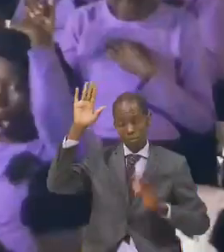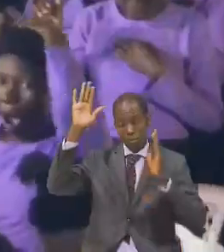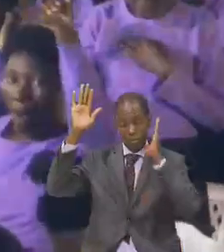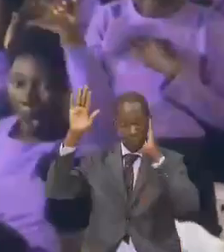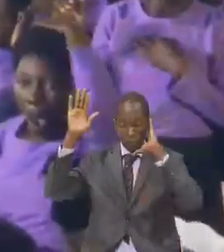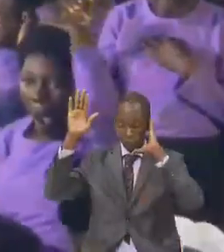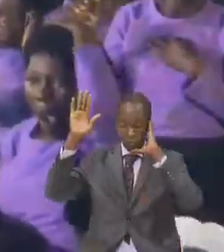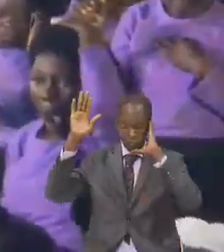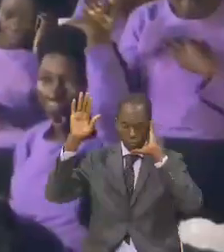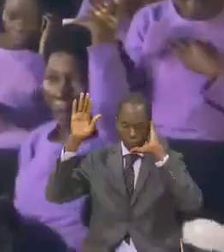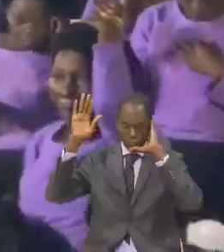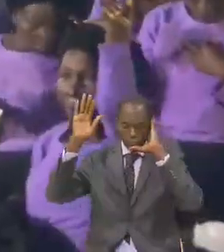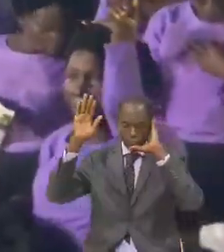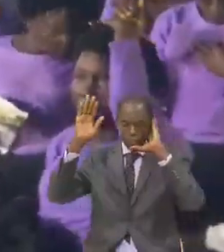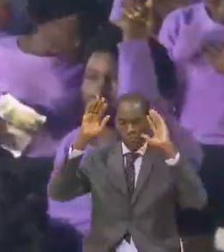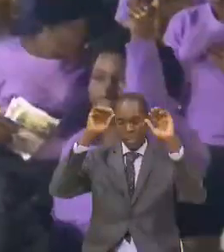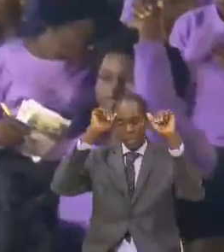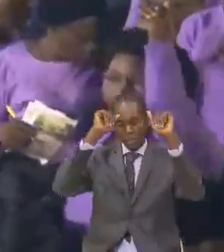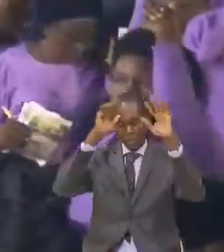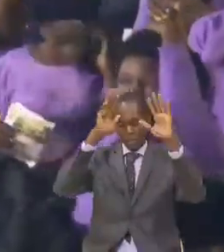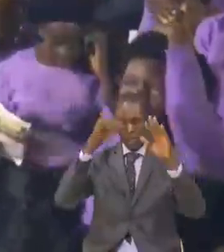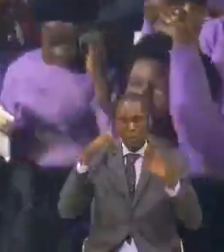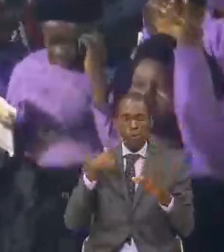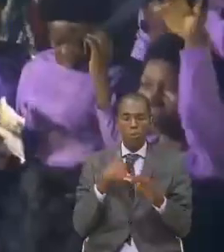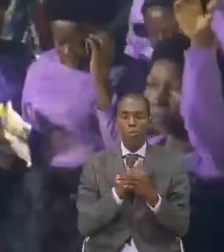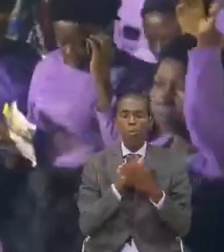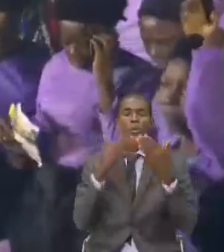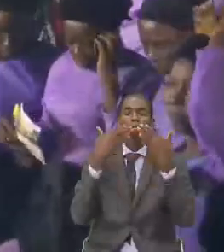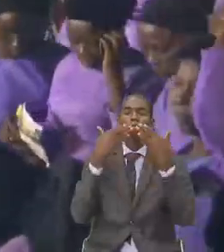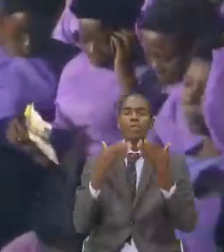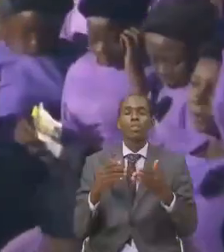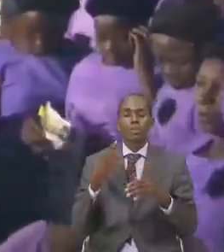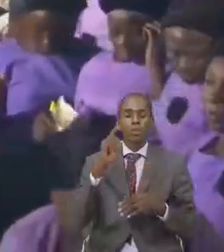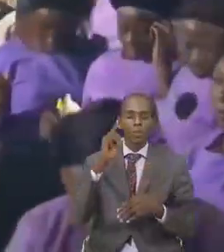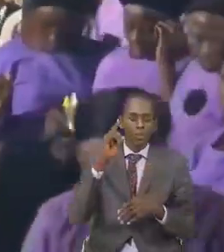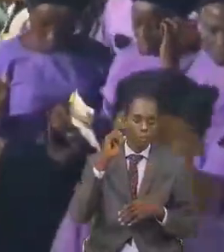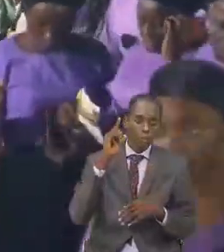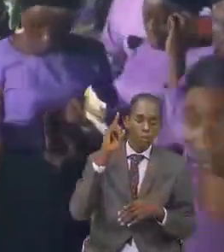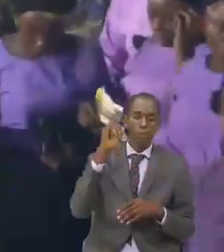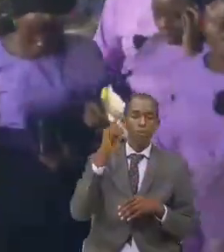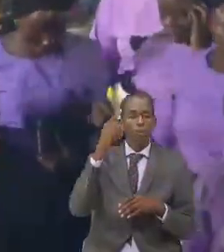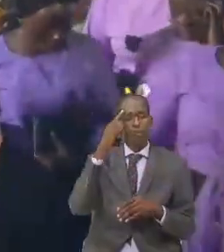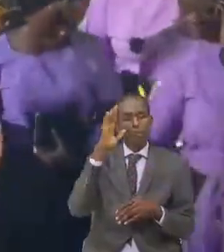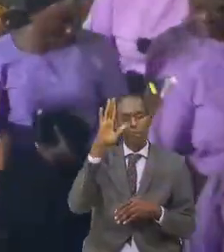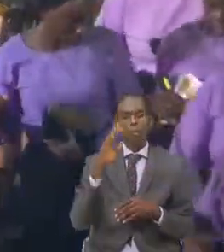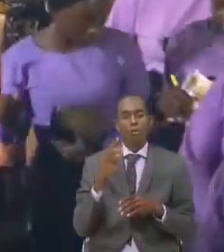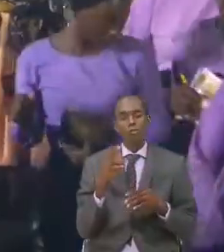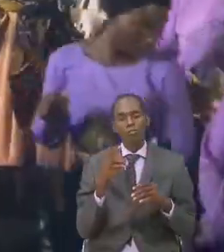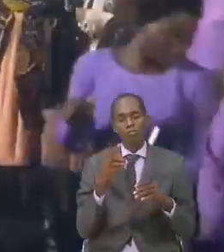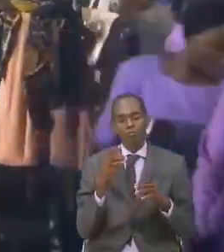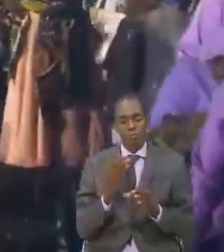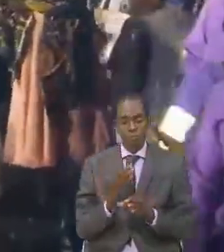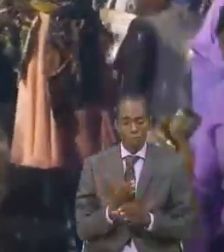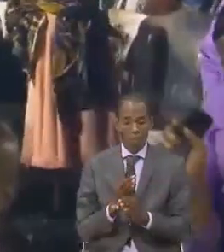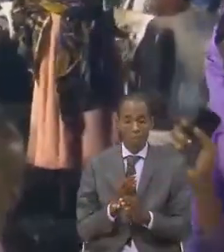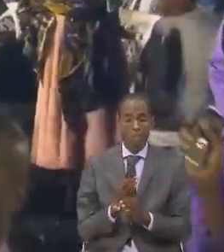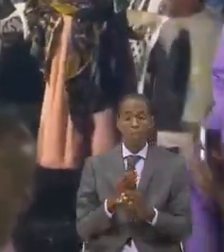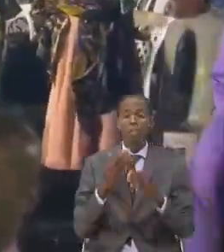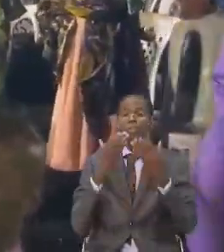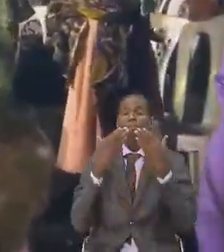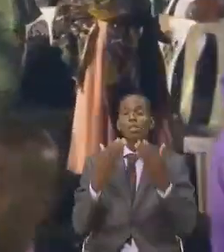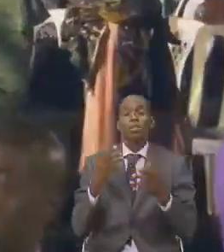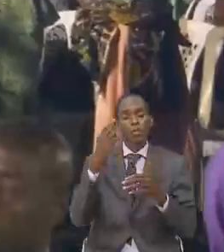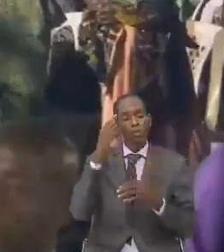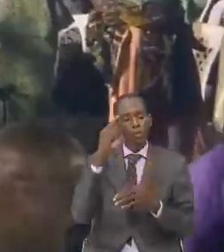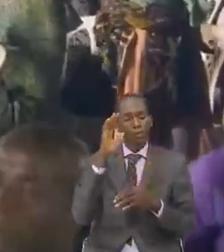tonight. Father, we thank you for your faithfulness. We thank you for the power